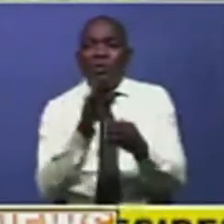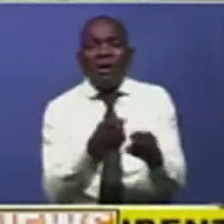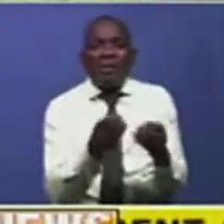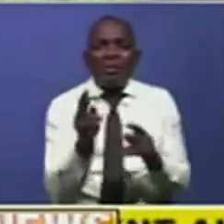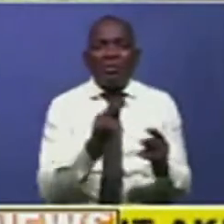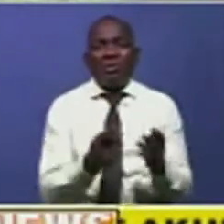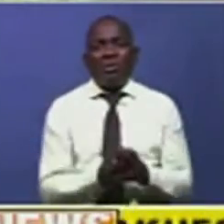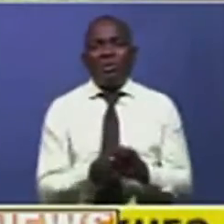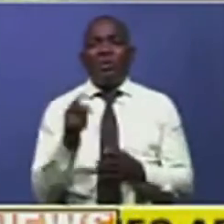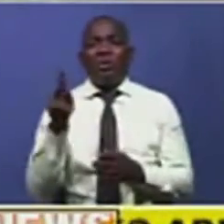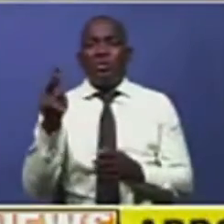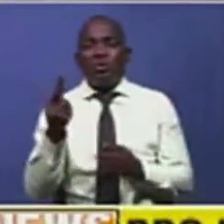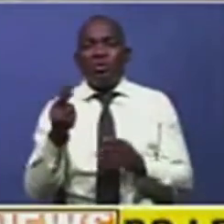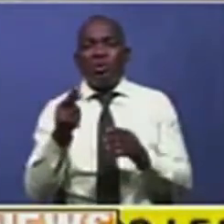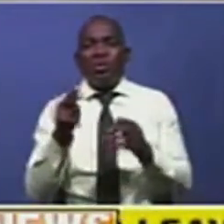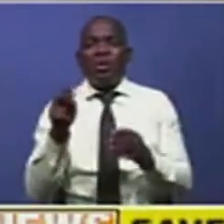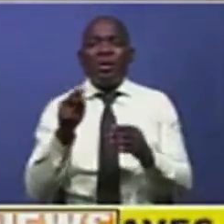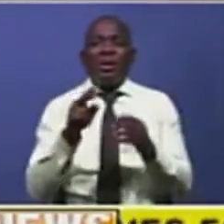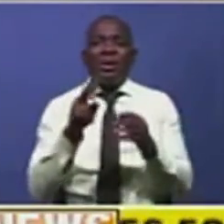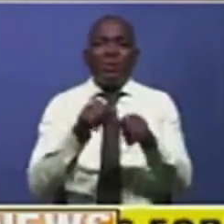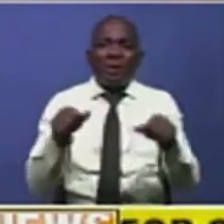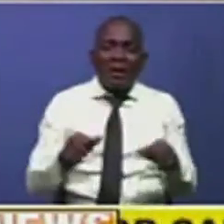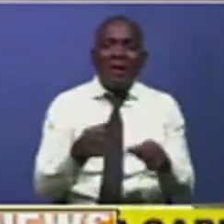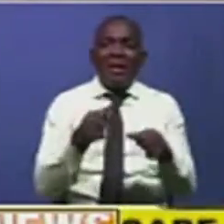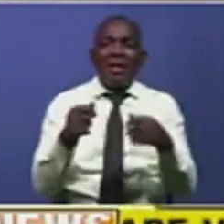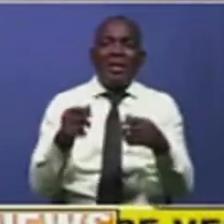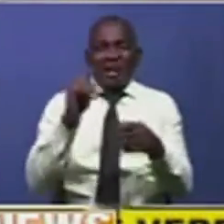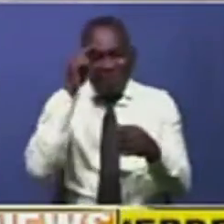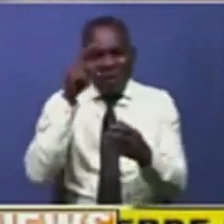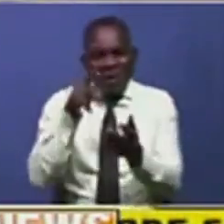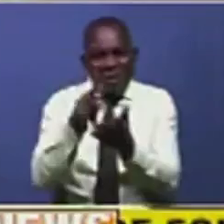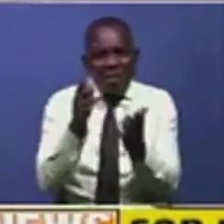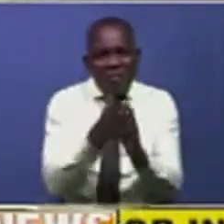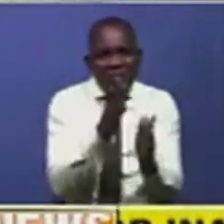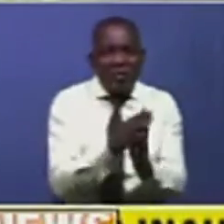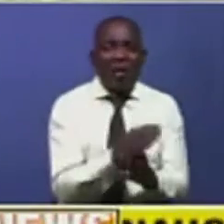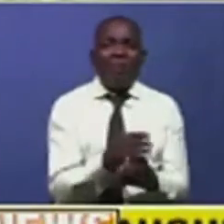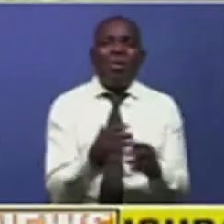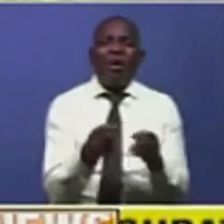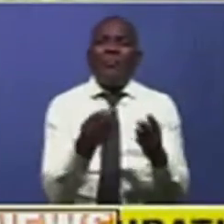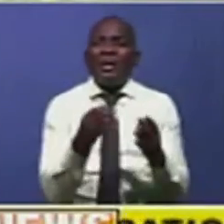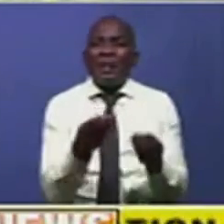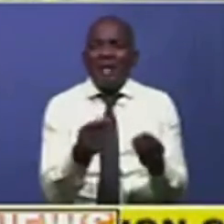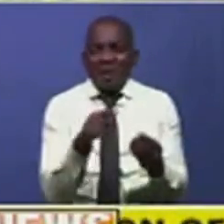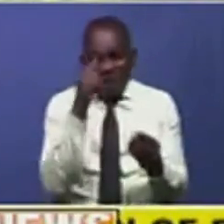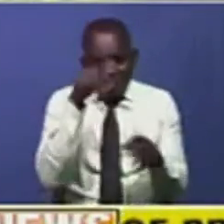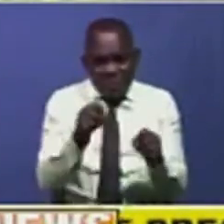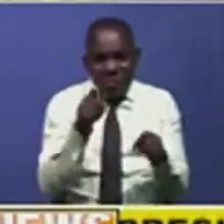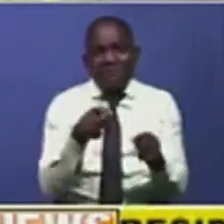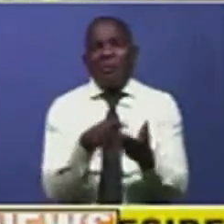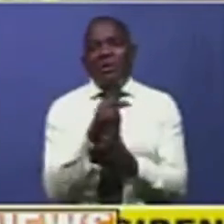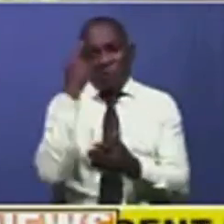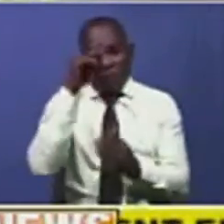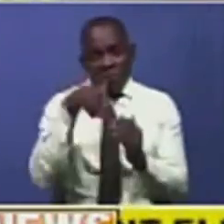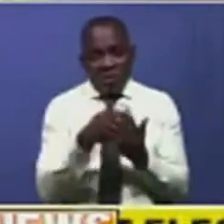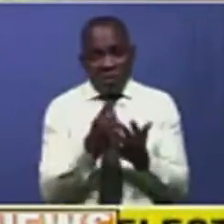acres? 2 acres or 3 acres? I'm going to pay you this amount. This one, you are taking 4 or 5 acres. You are taking this amount.